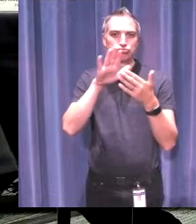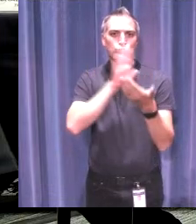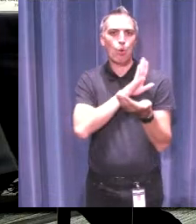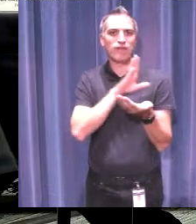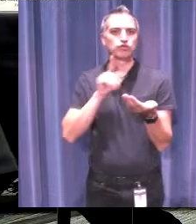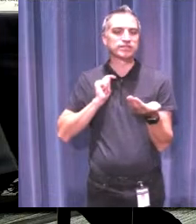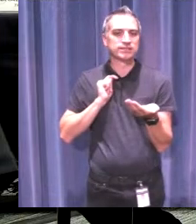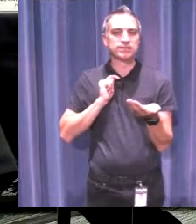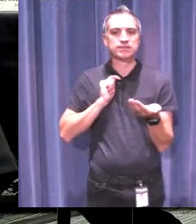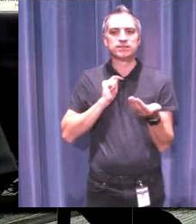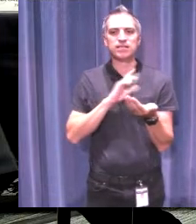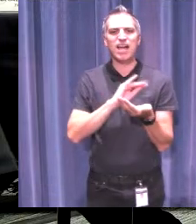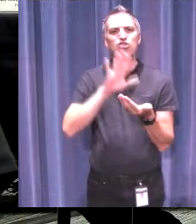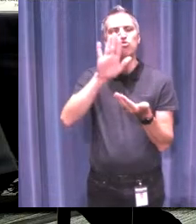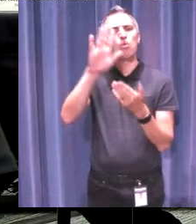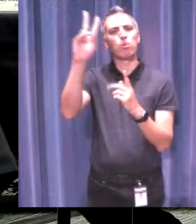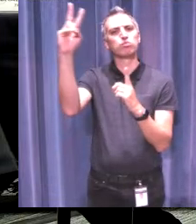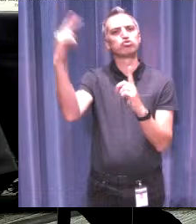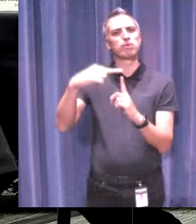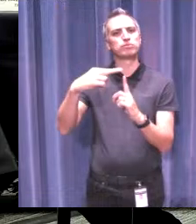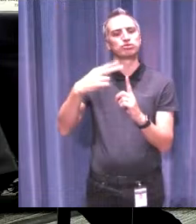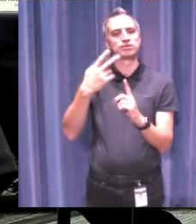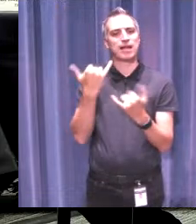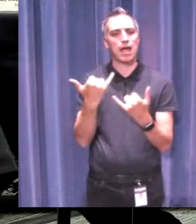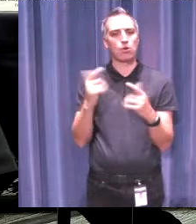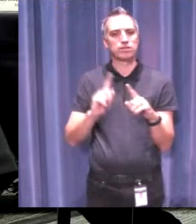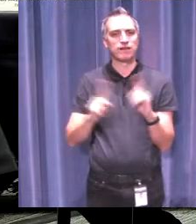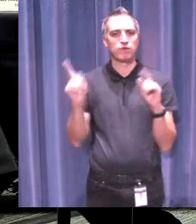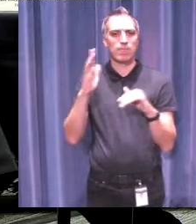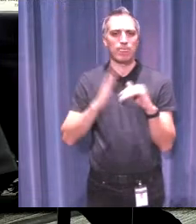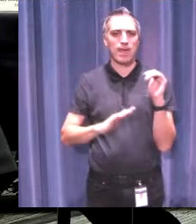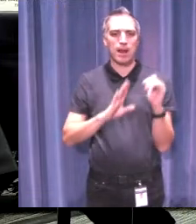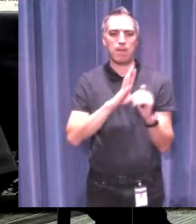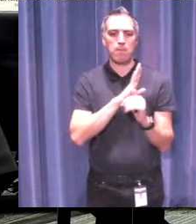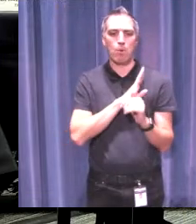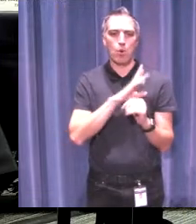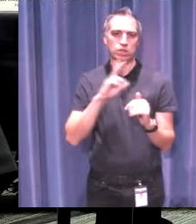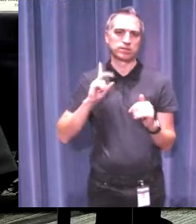bit about your perception on how that's different than a board of directors.